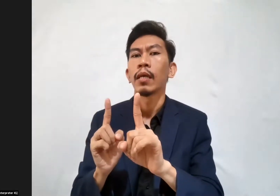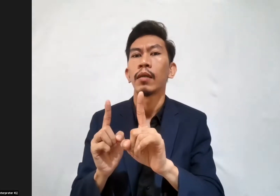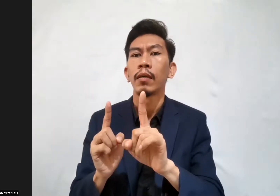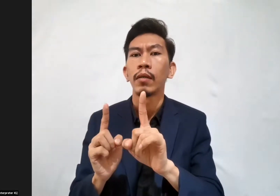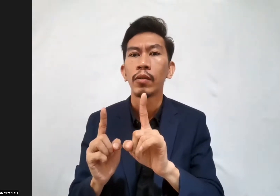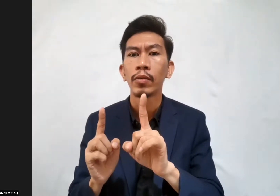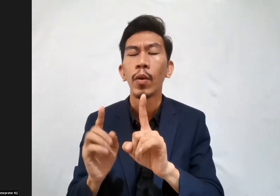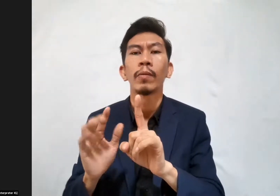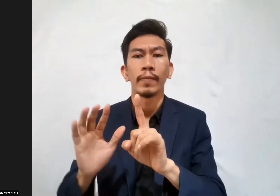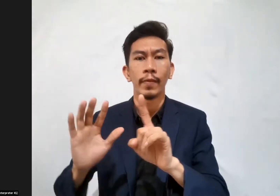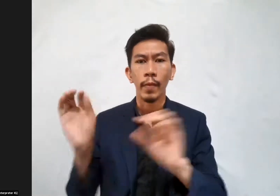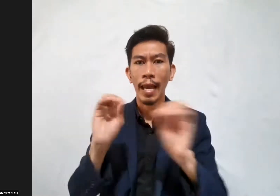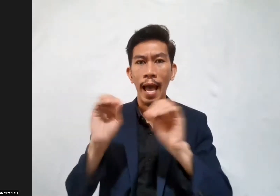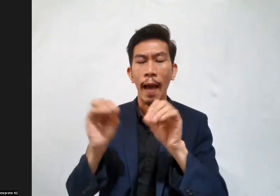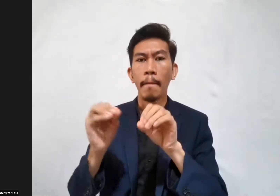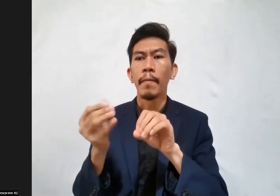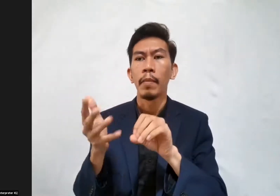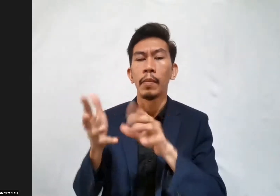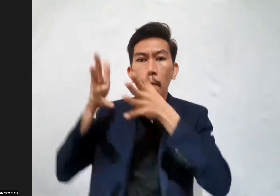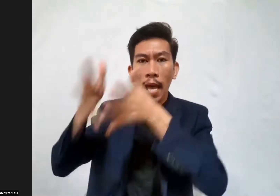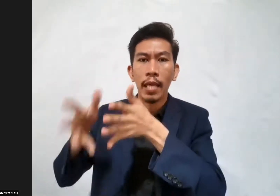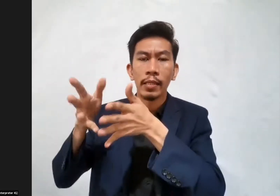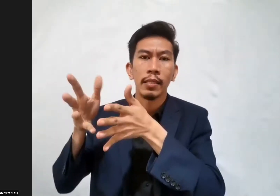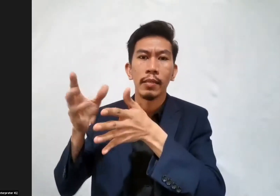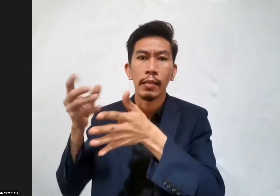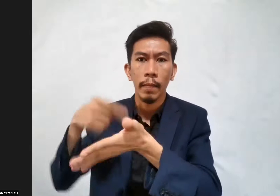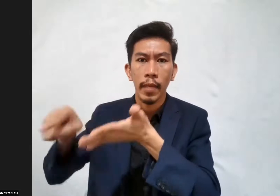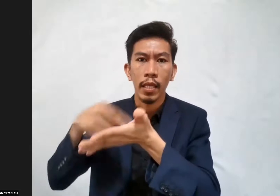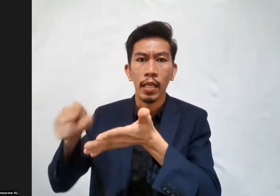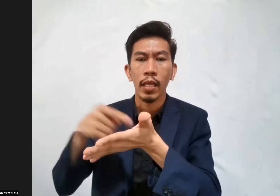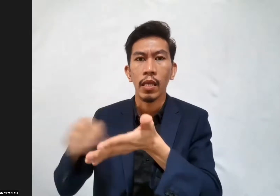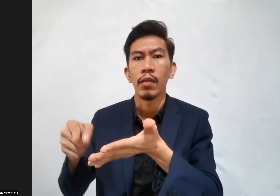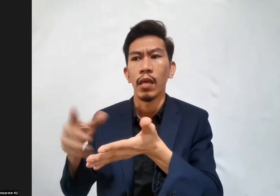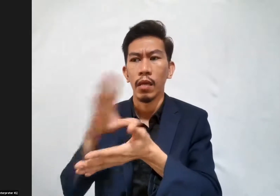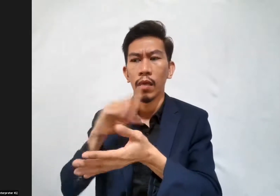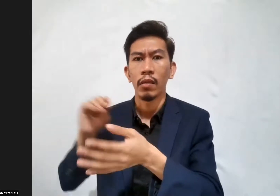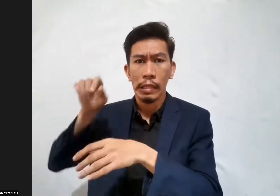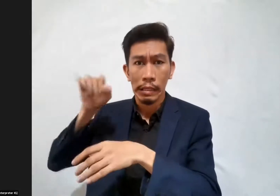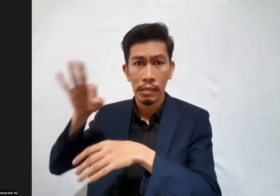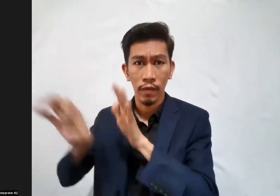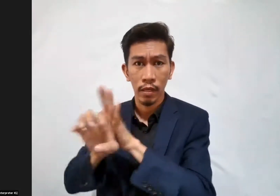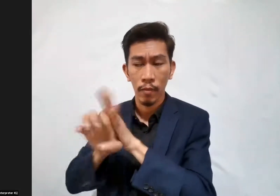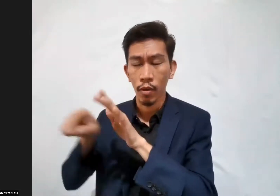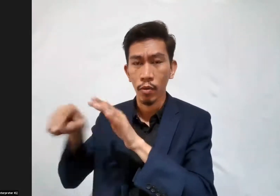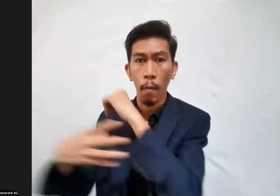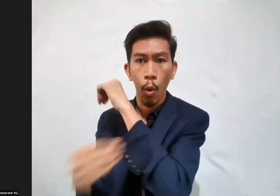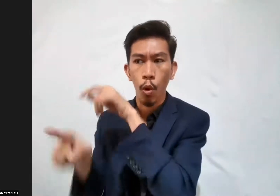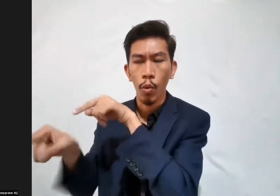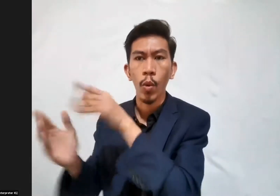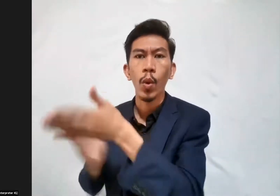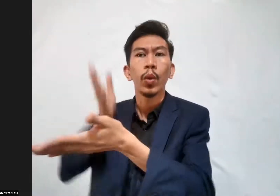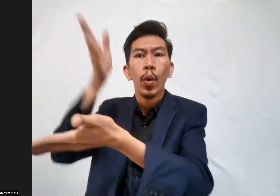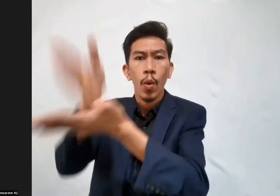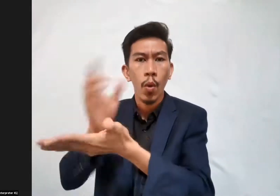and no out-of-pocket for poor patients. Meaning, if you're a poor patient and you go to a